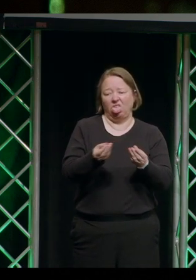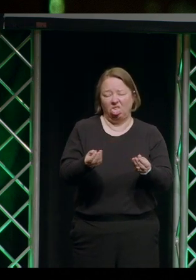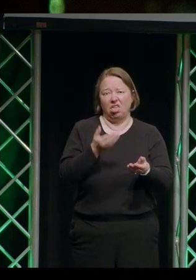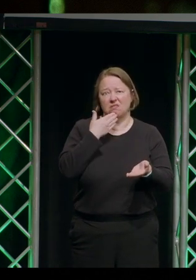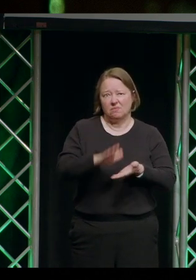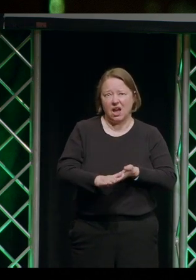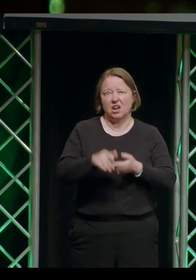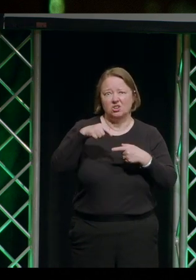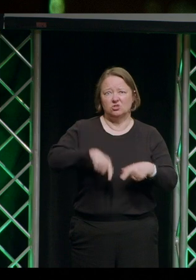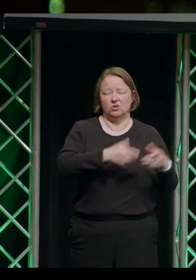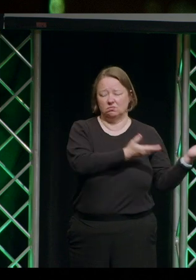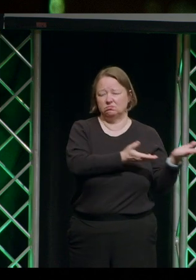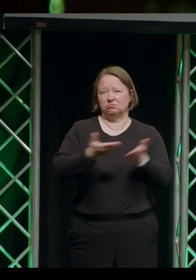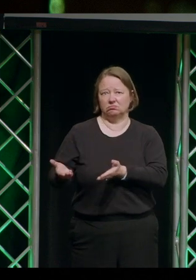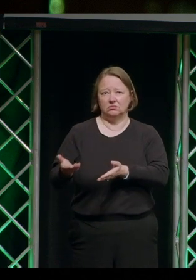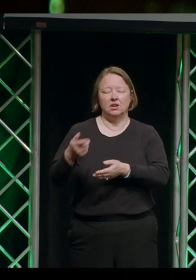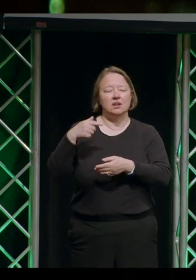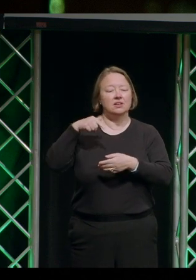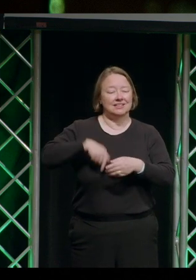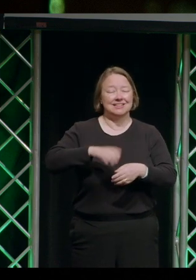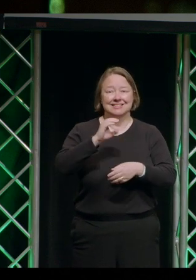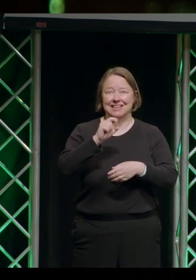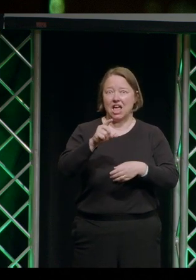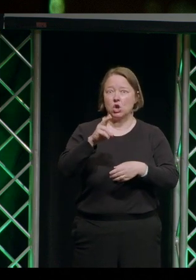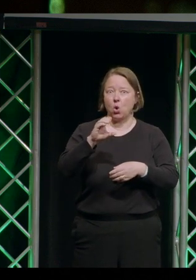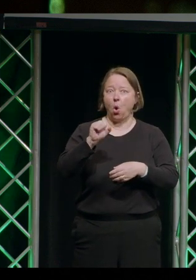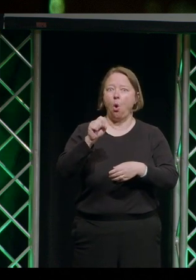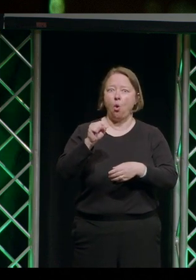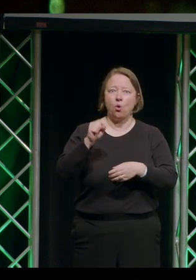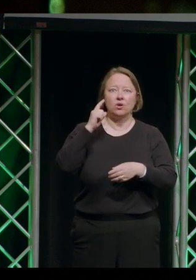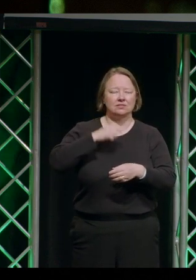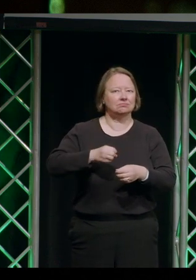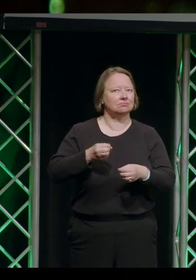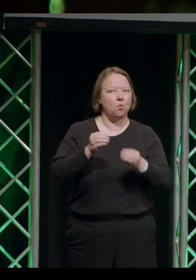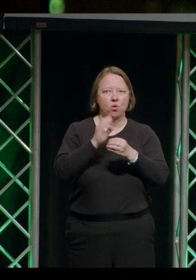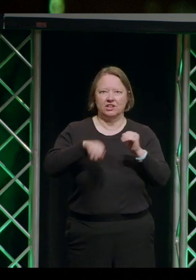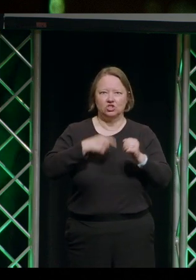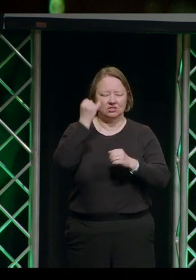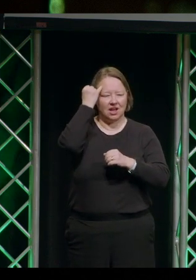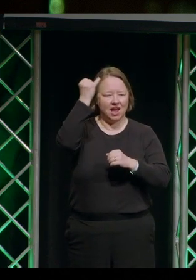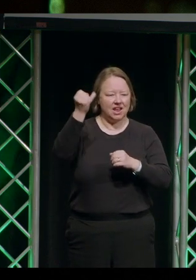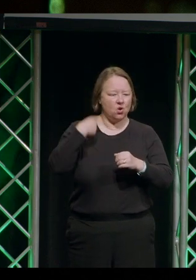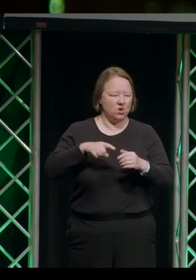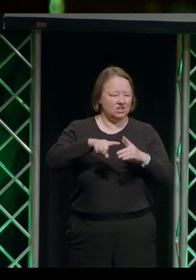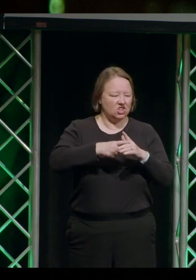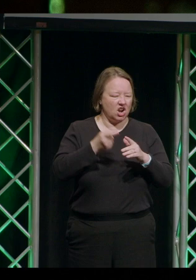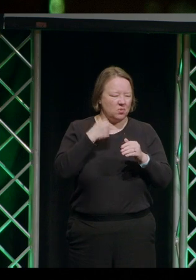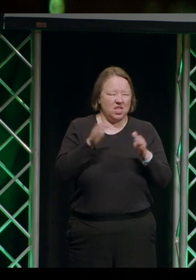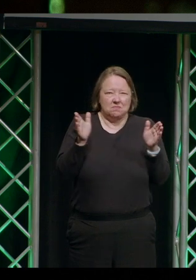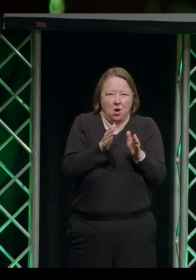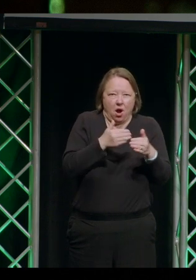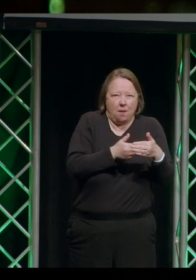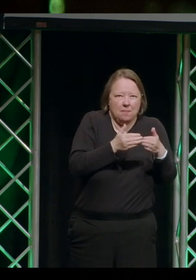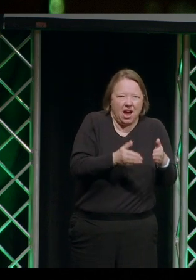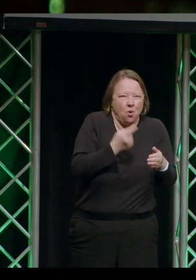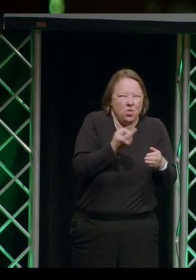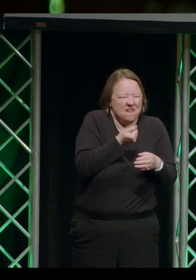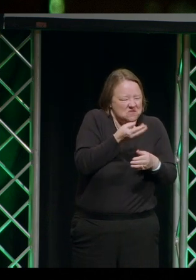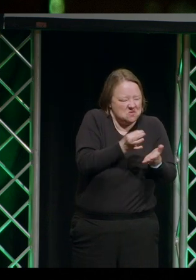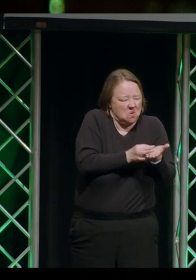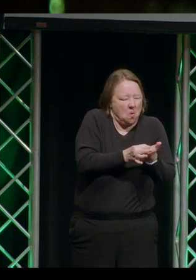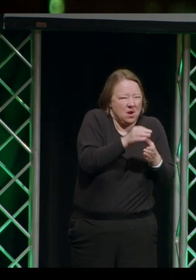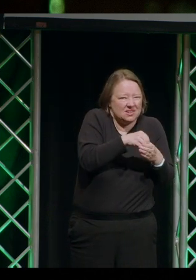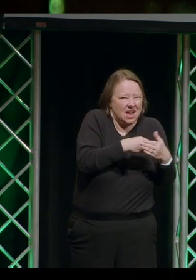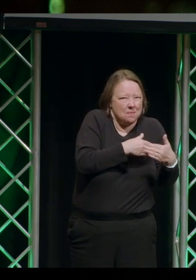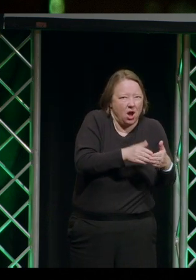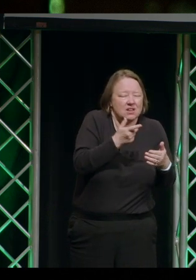point, Cellucoat is more than just an idea. We've gone through several stages of prototyping, starting from a small box that can hold no more than a few coins to